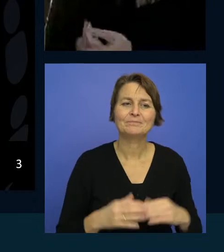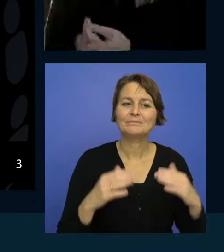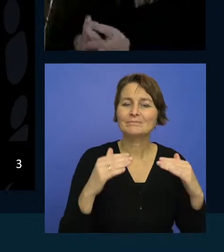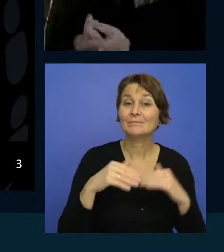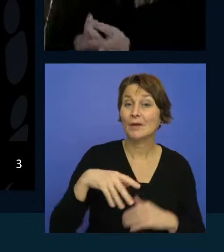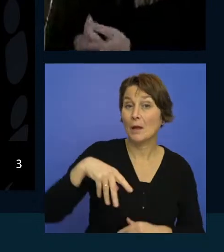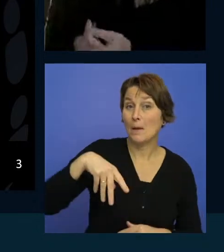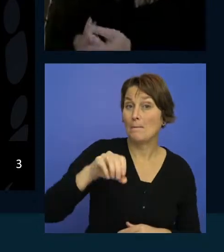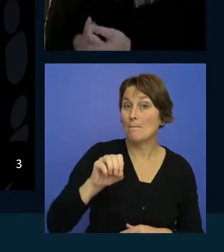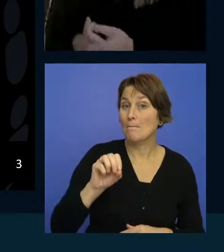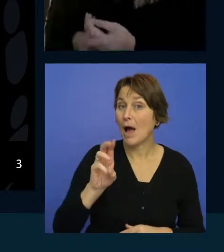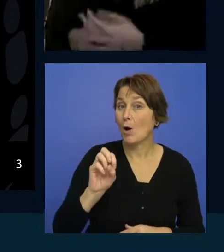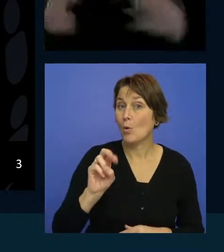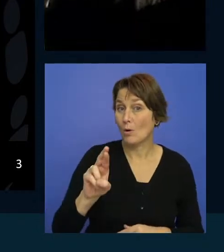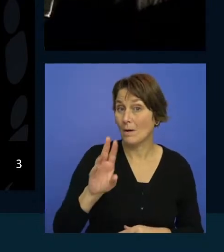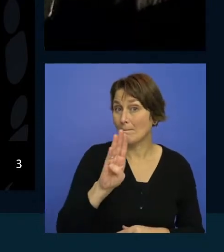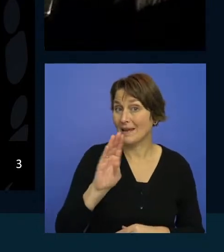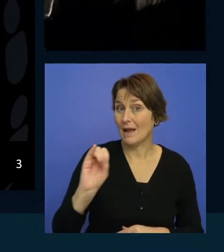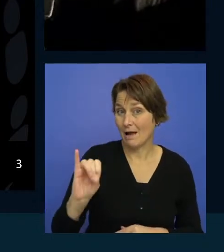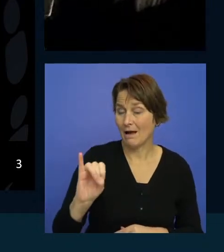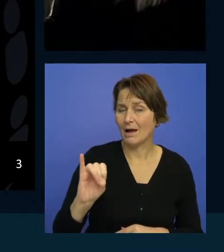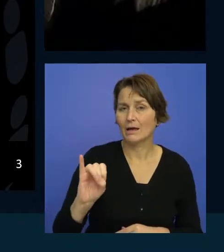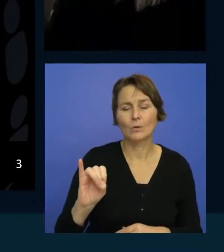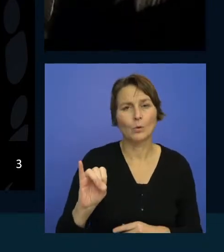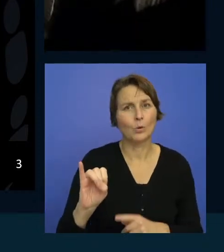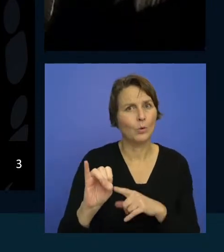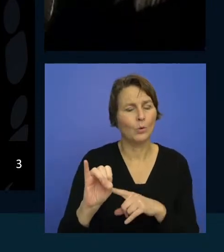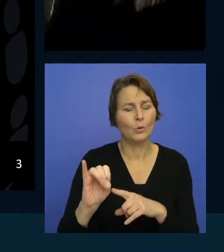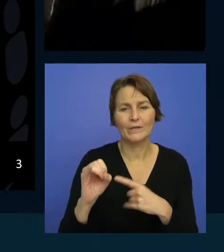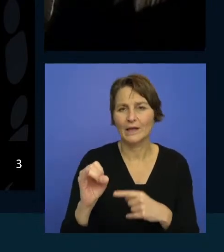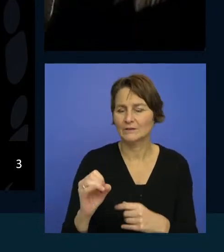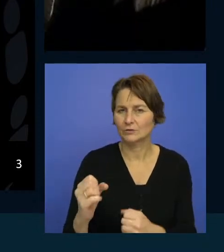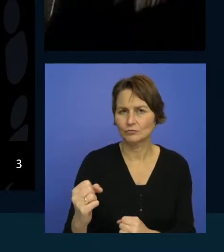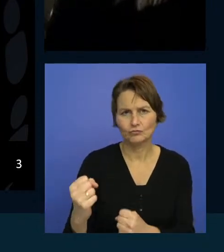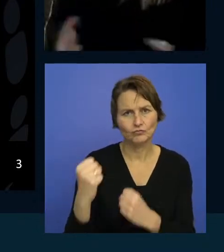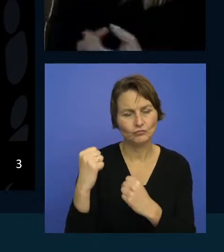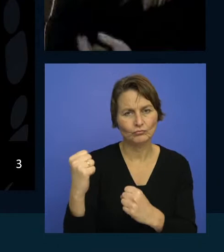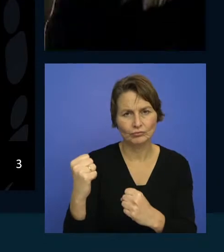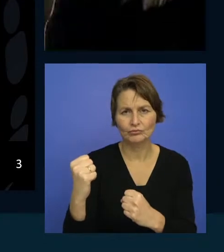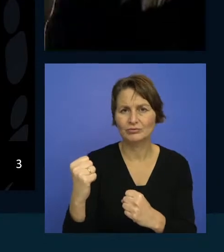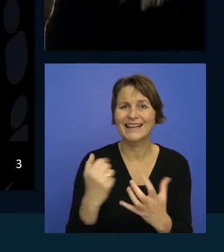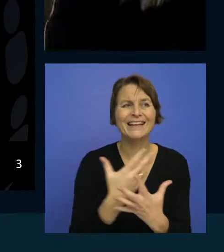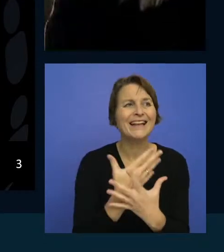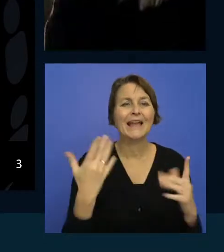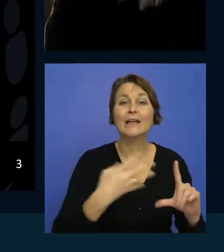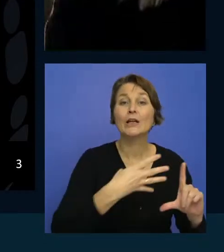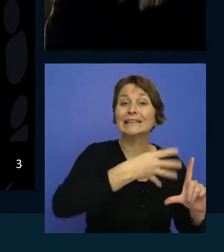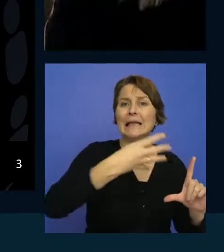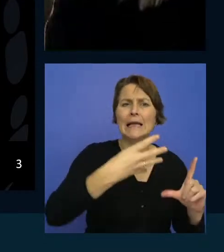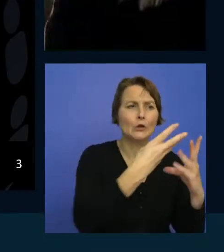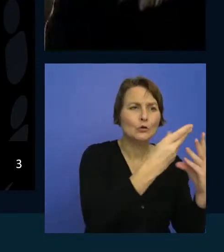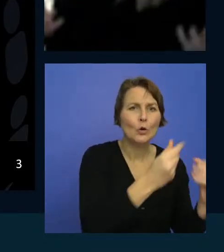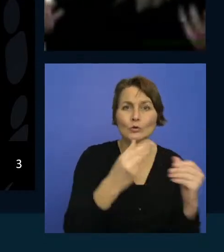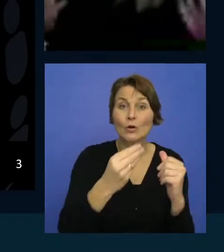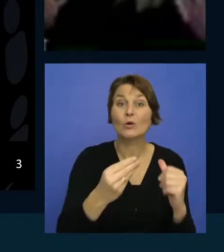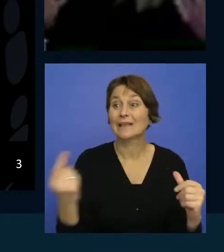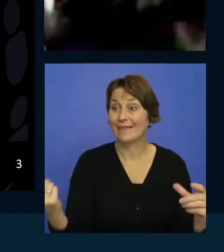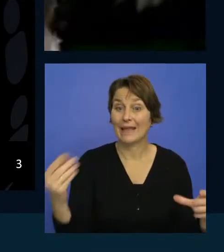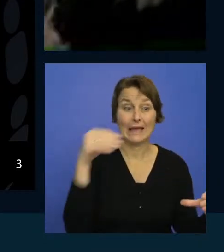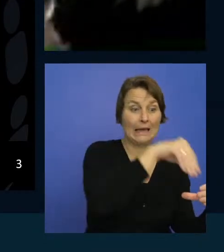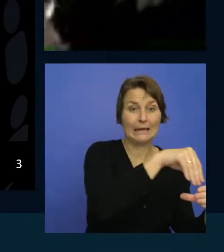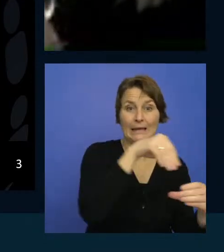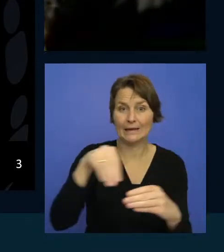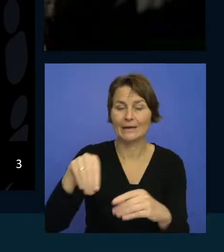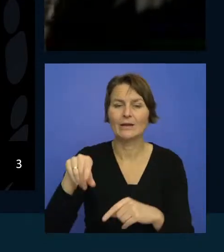key component in all of the data solutions that I work with today. Power BI makes